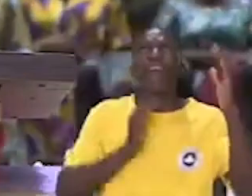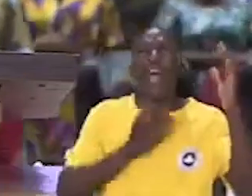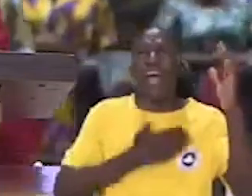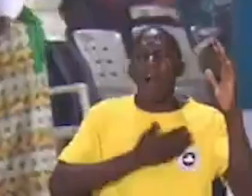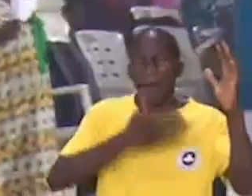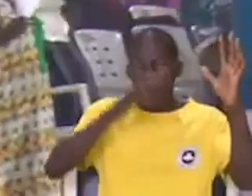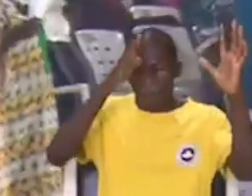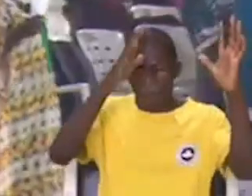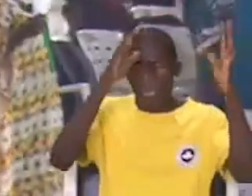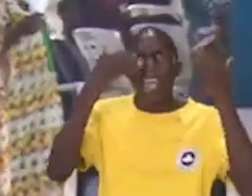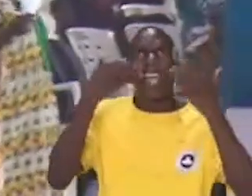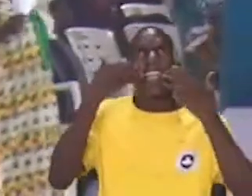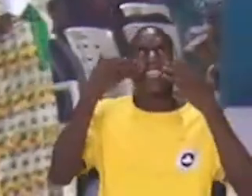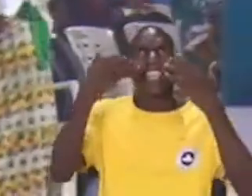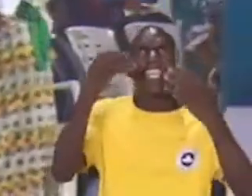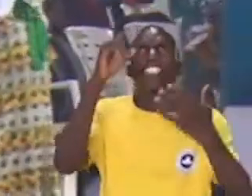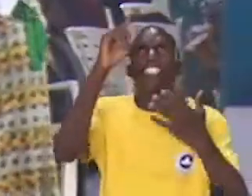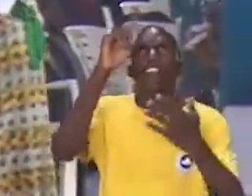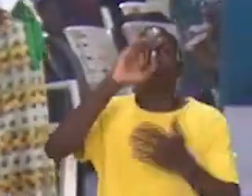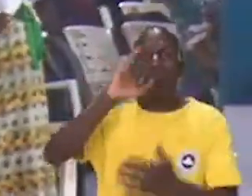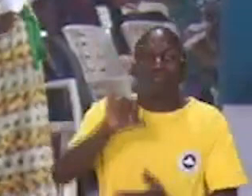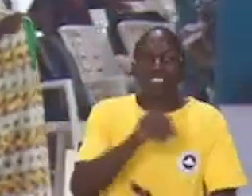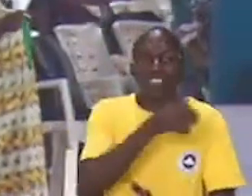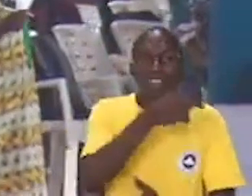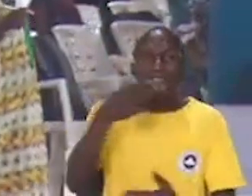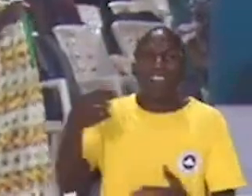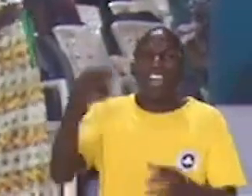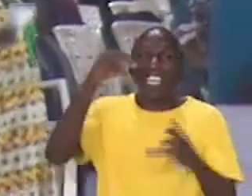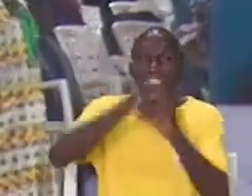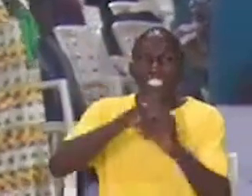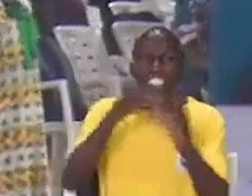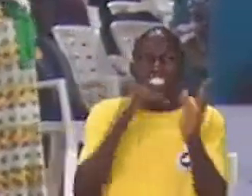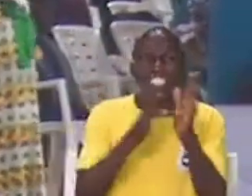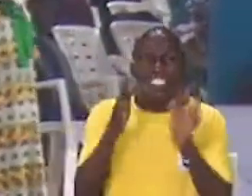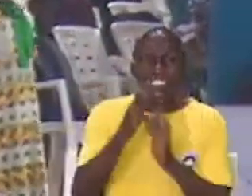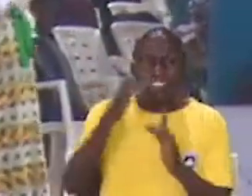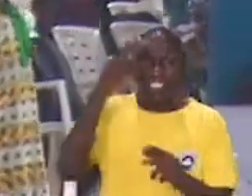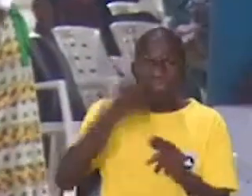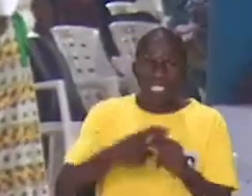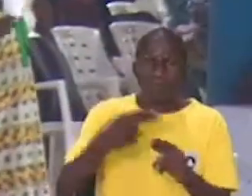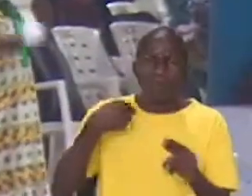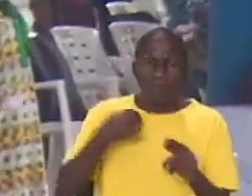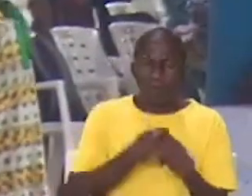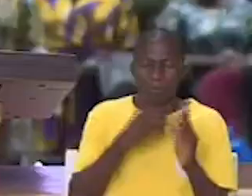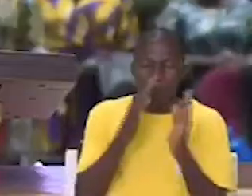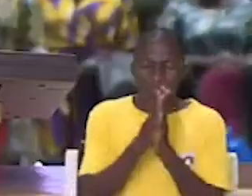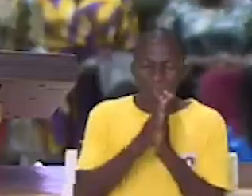blessed Jehovah. In Jesus' mighty name, we have prayed.